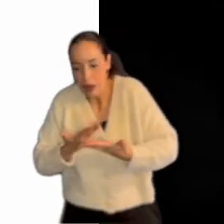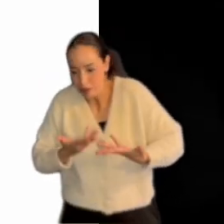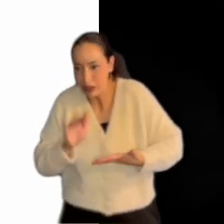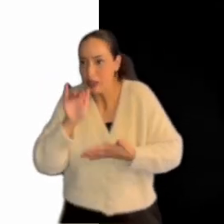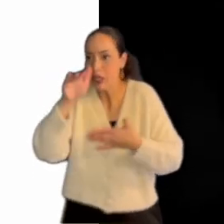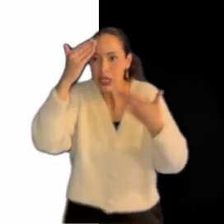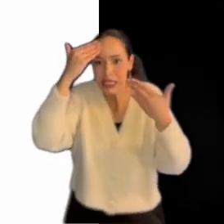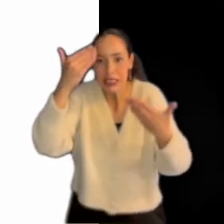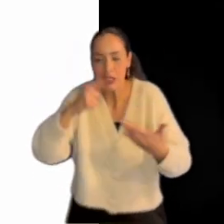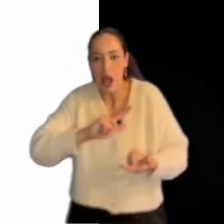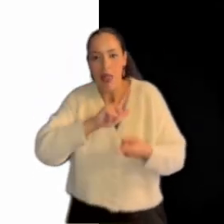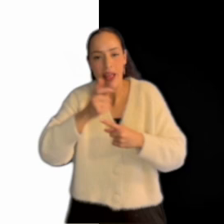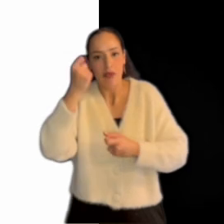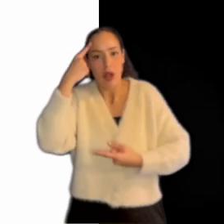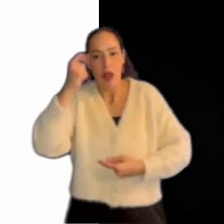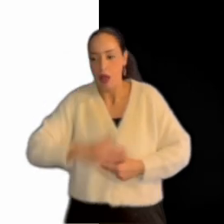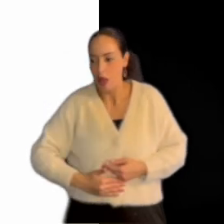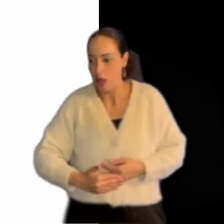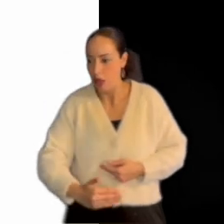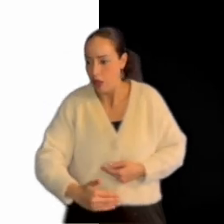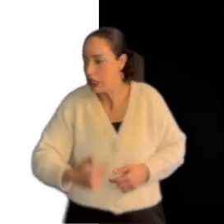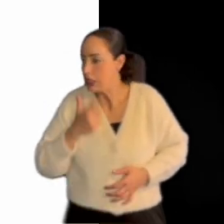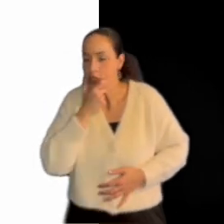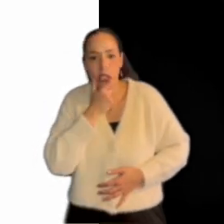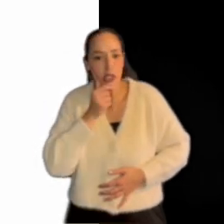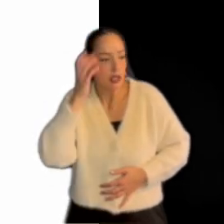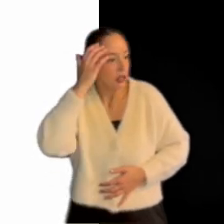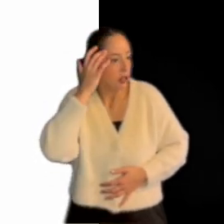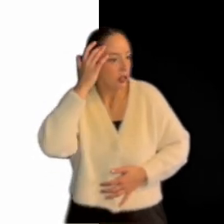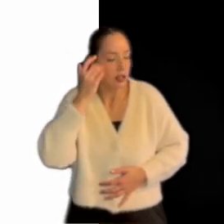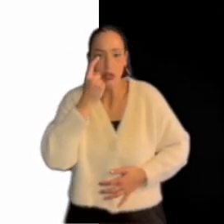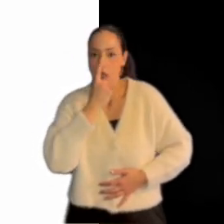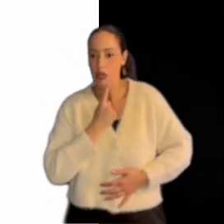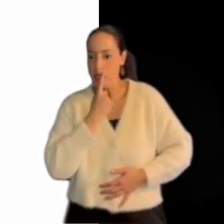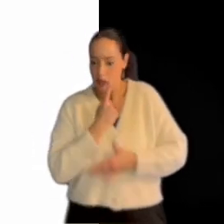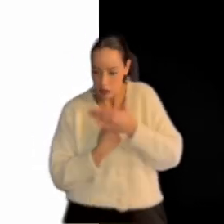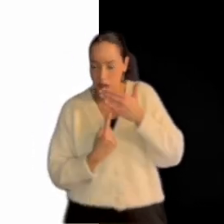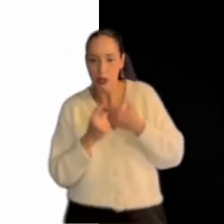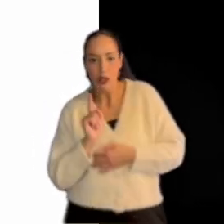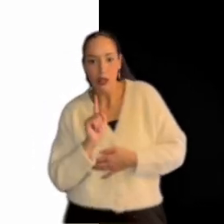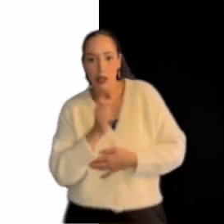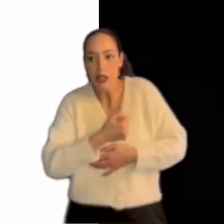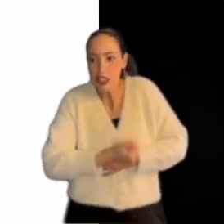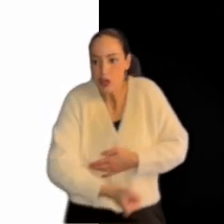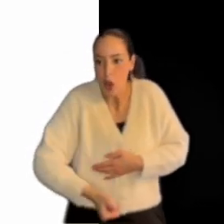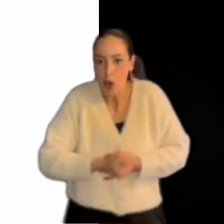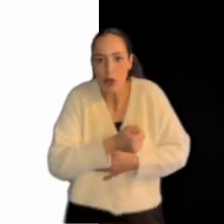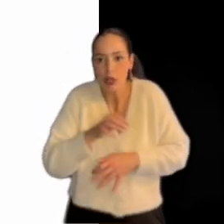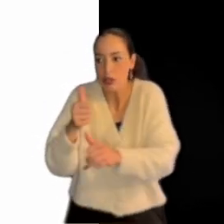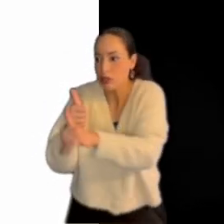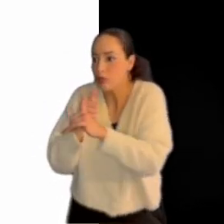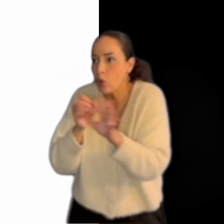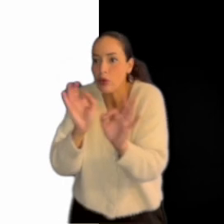fear. Imagine having to go to a scan alone, without the support of your partner, friend, or family member.